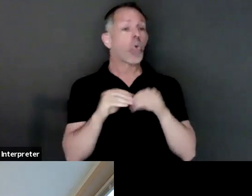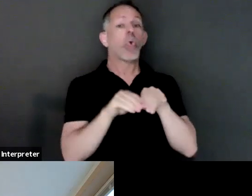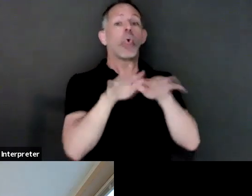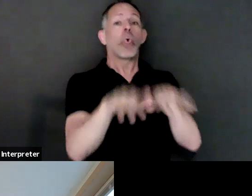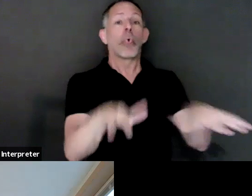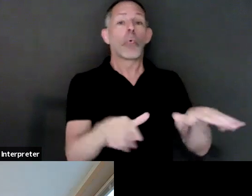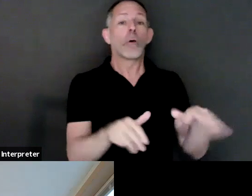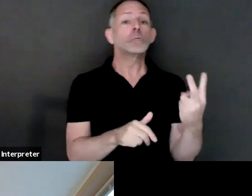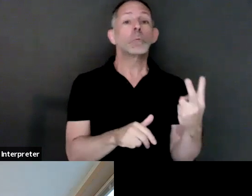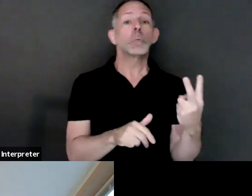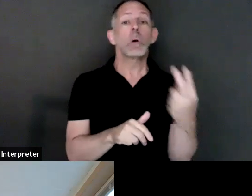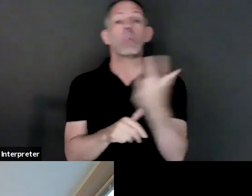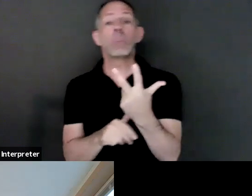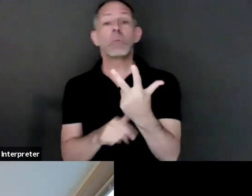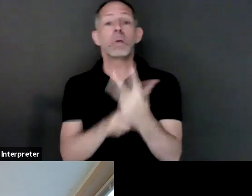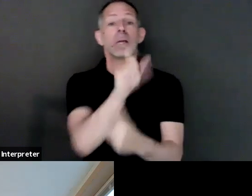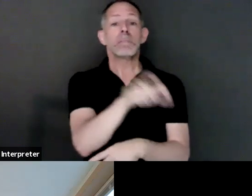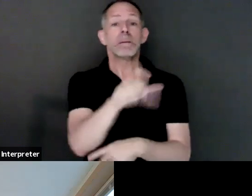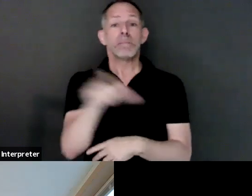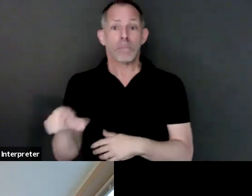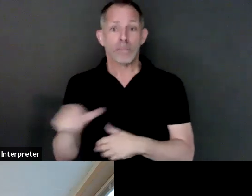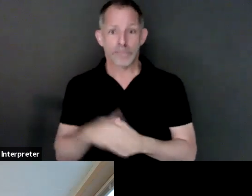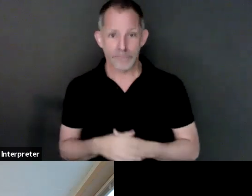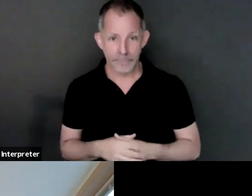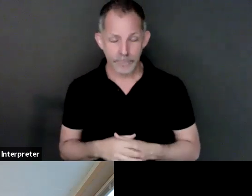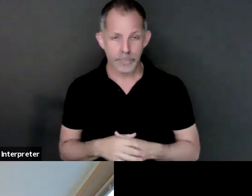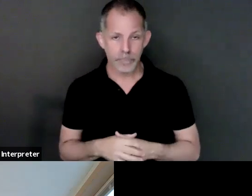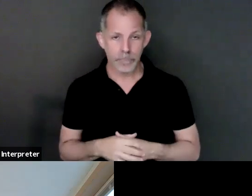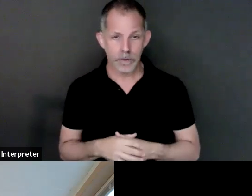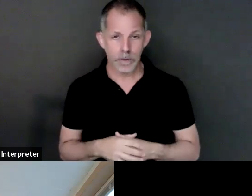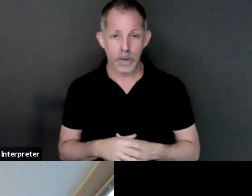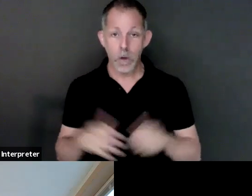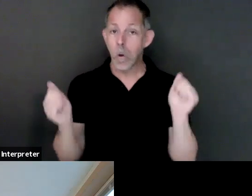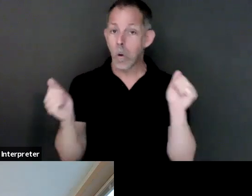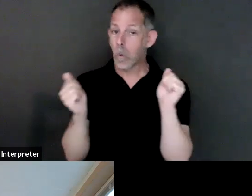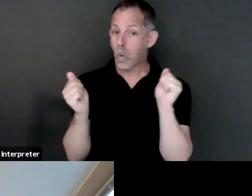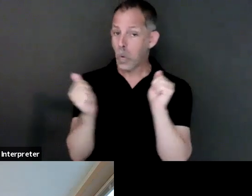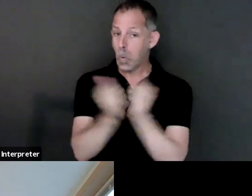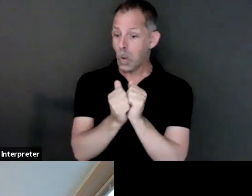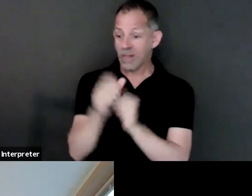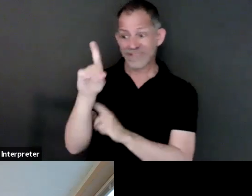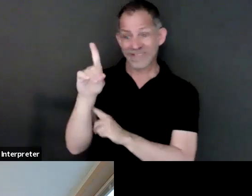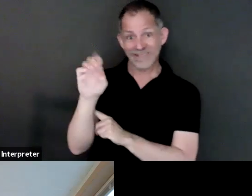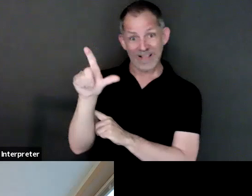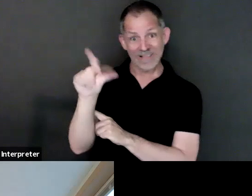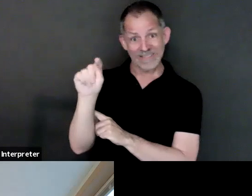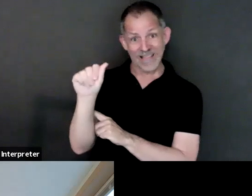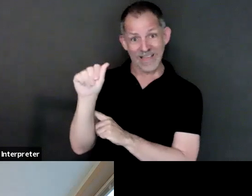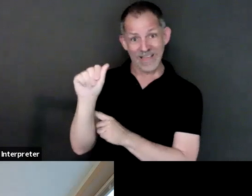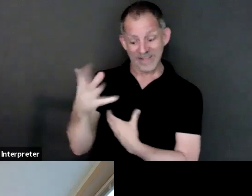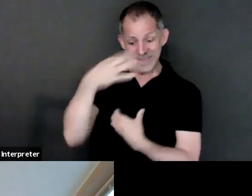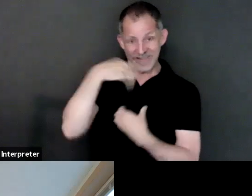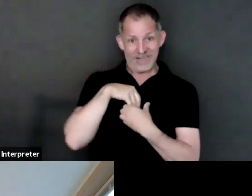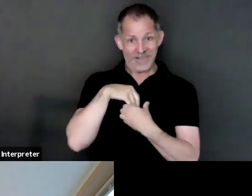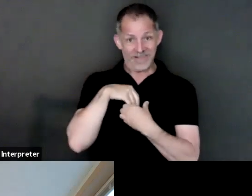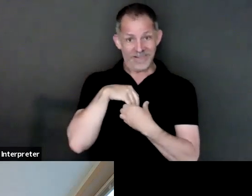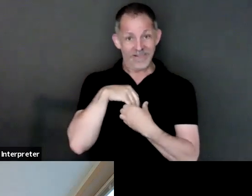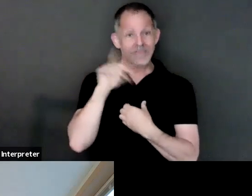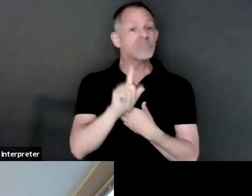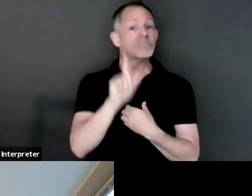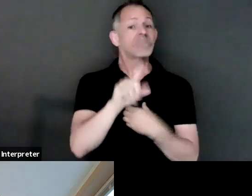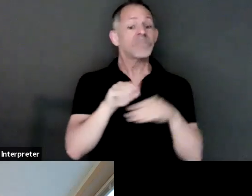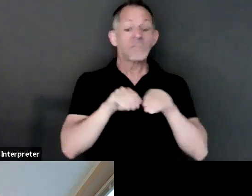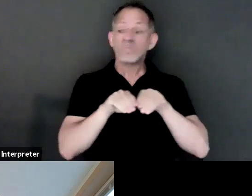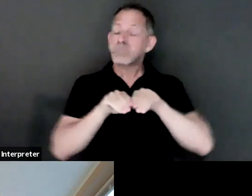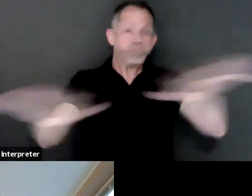With the Delta strain, that figure is closer to 5 to 8 new infections if there are no prevention